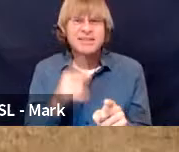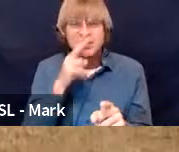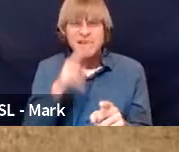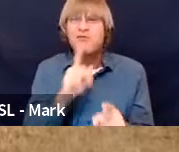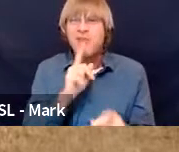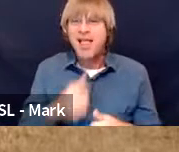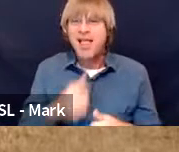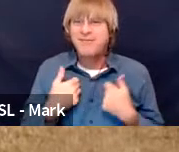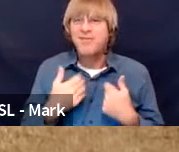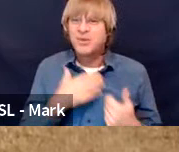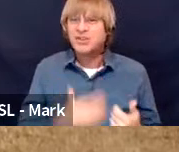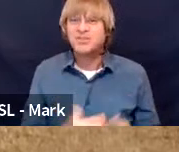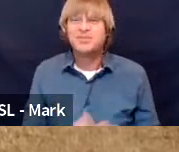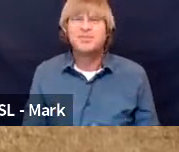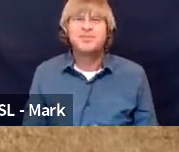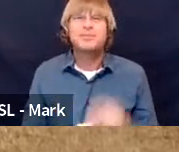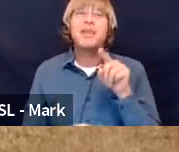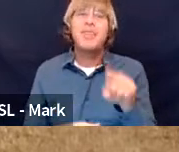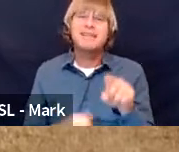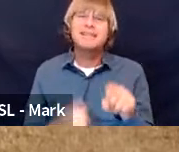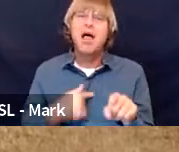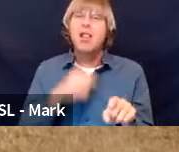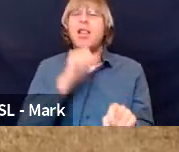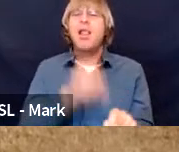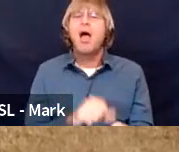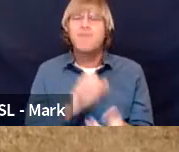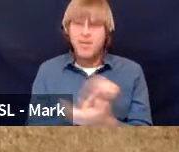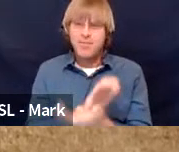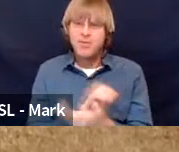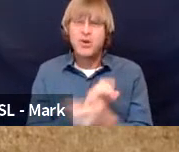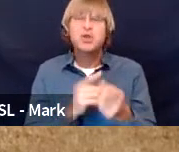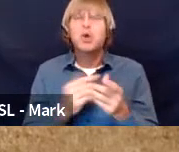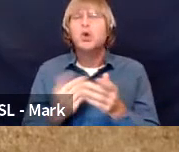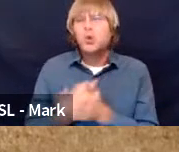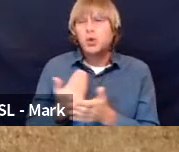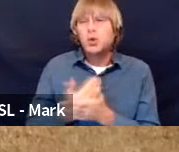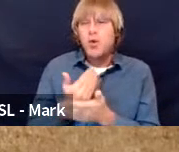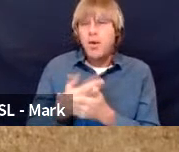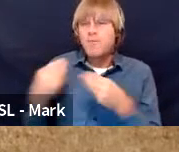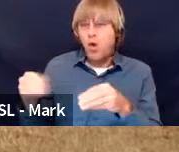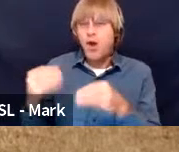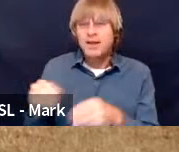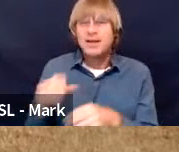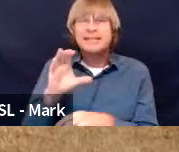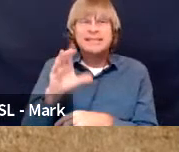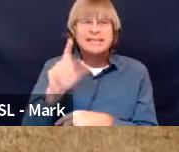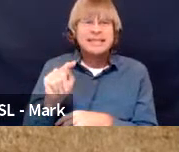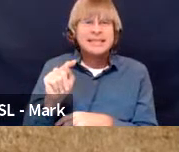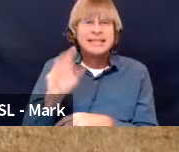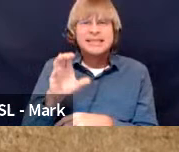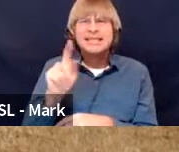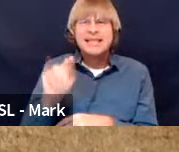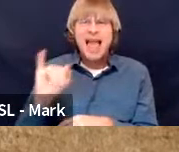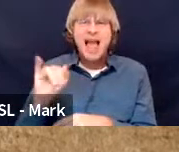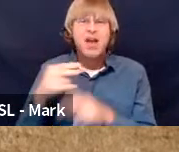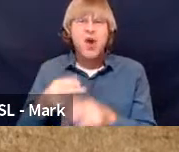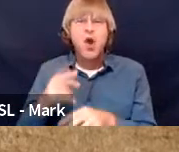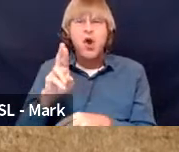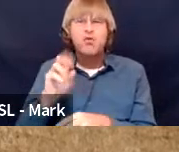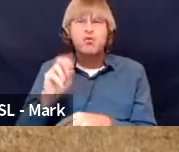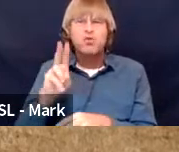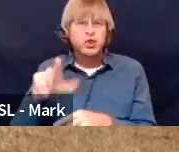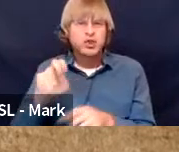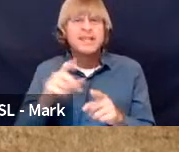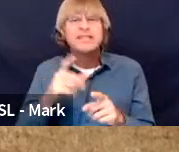real life. I love this paper. This is a newer paper on the market by CTI called Rouge, and it's